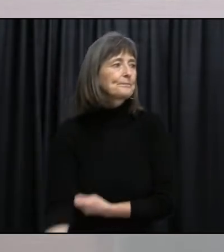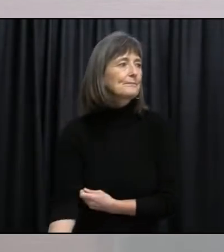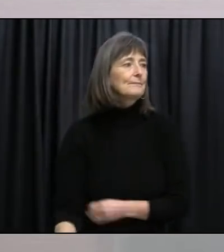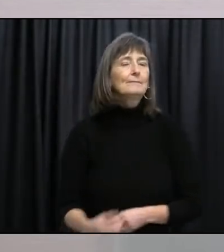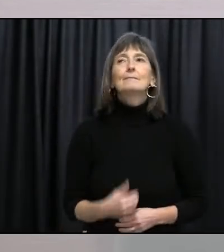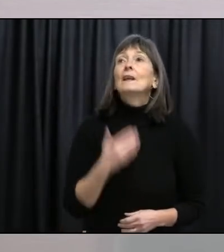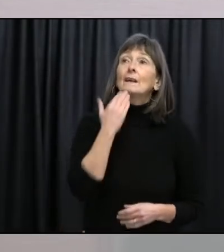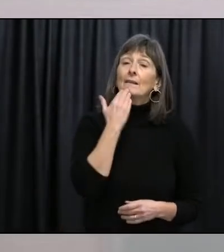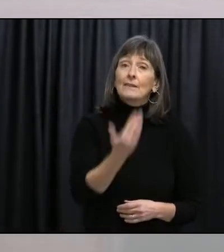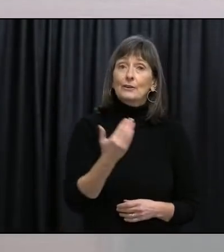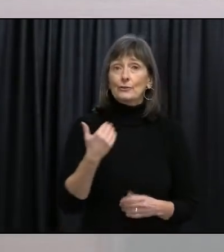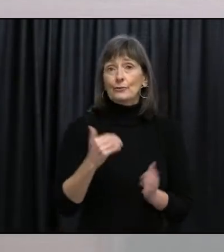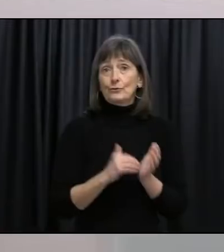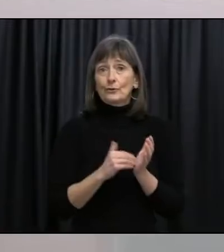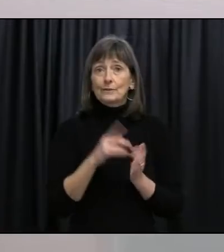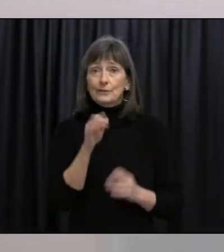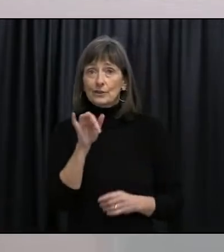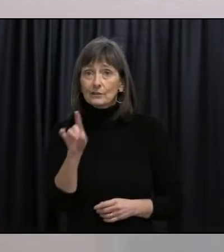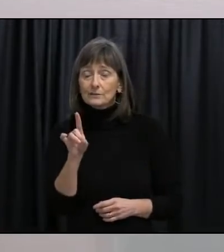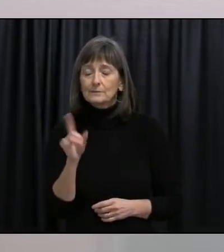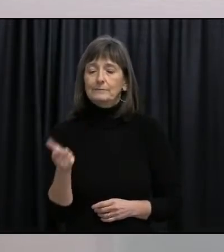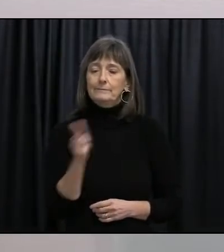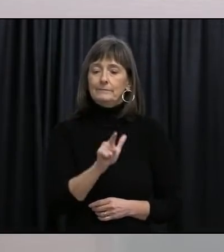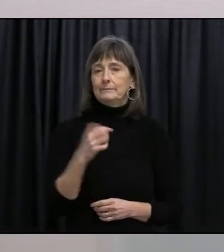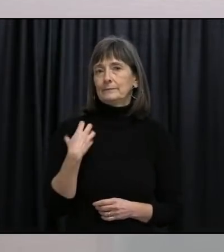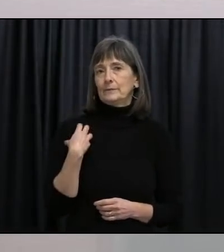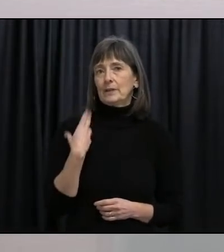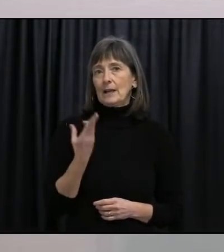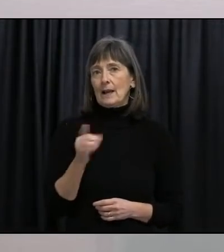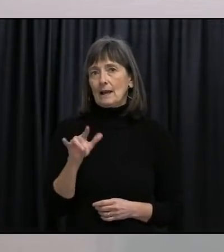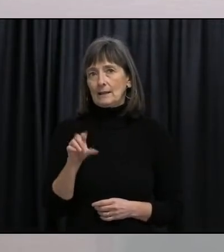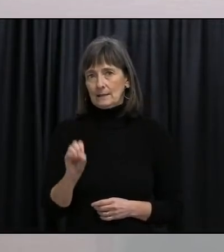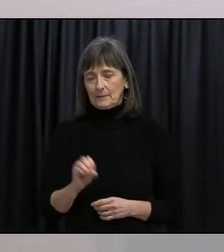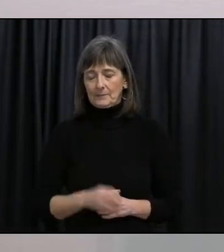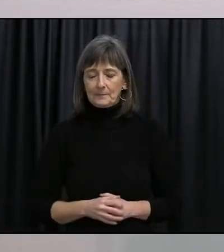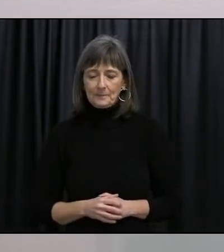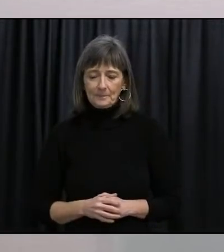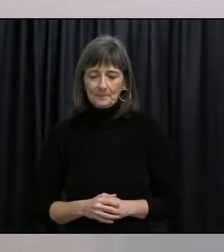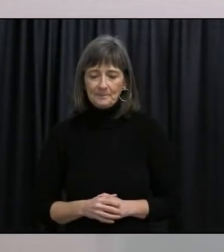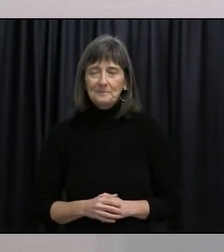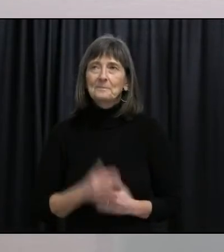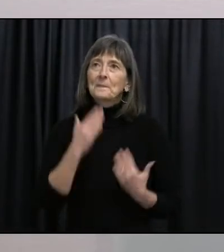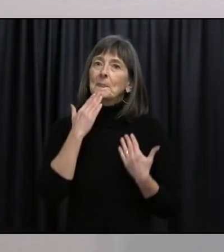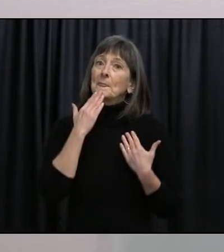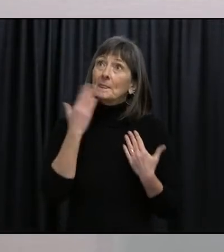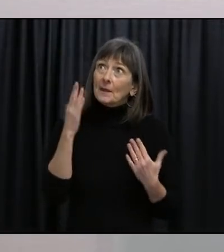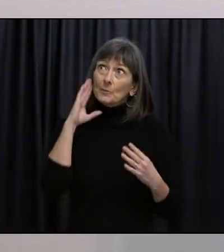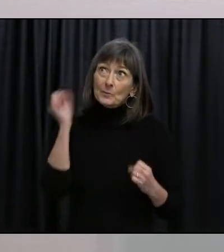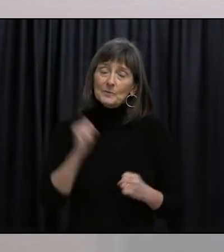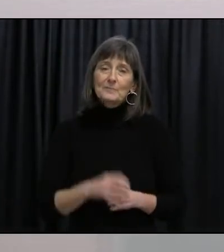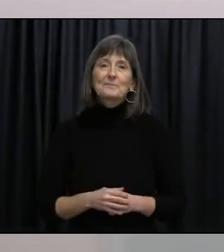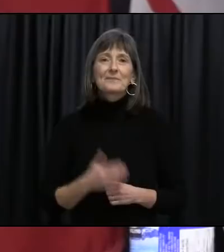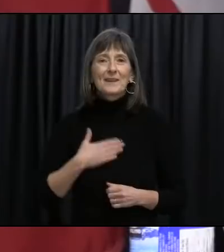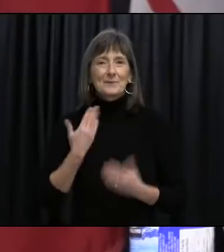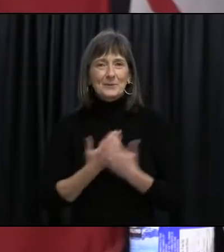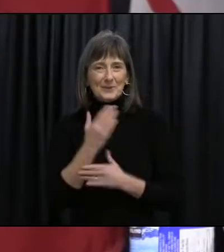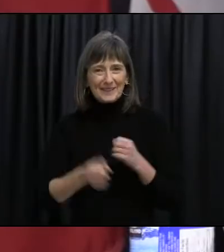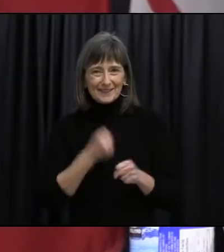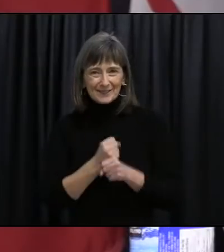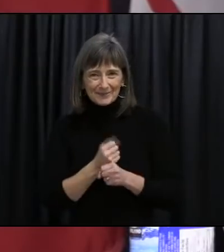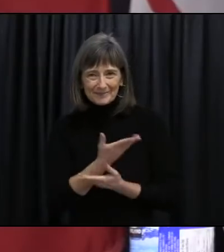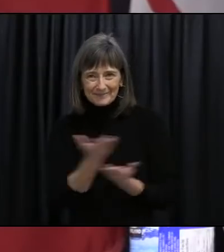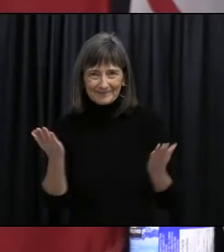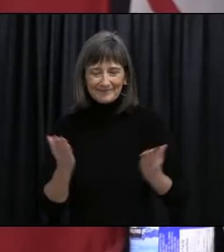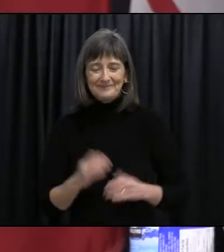Thank you, Dr. Fitzgerald. I'll now turn it over to Minister Haggie for some comments. Thank you very much, Premier. Happy New Year,